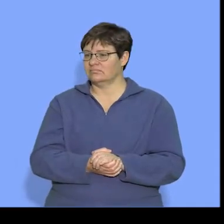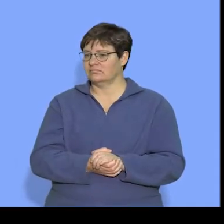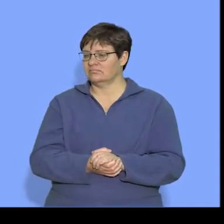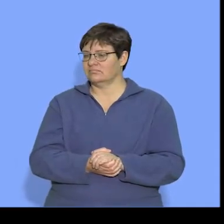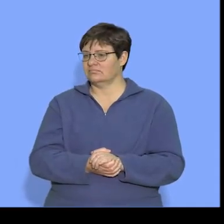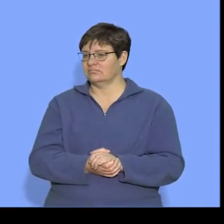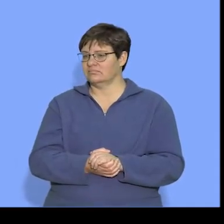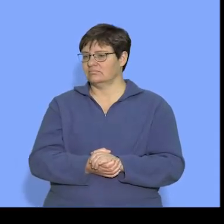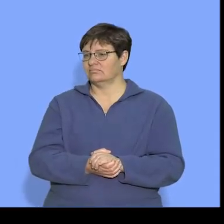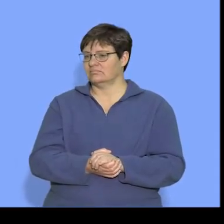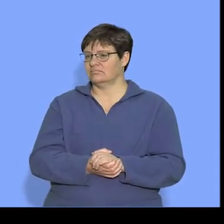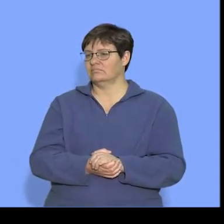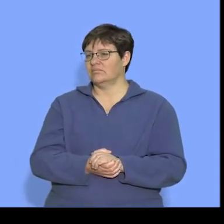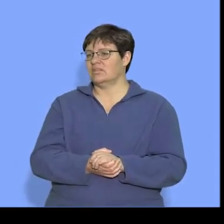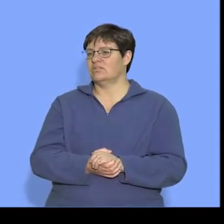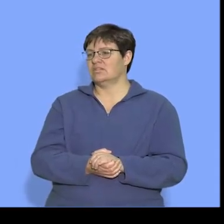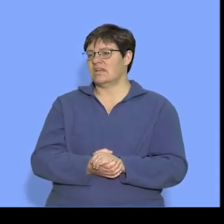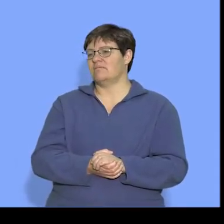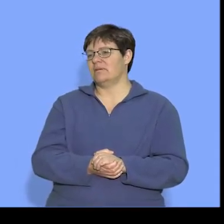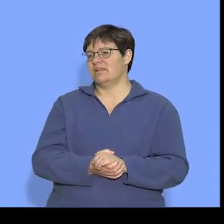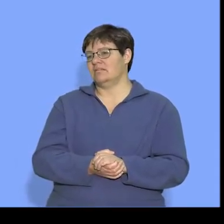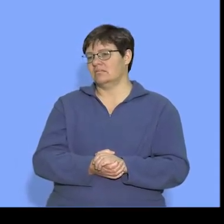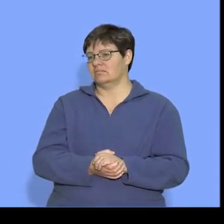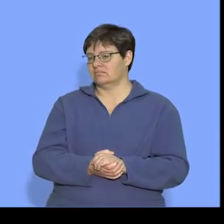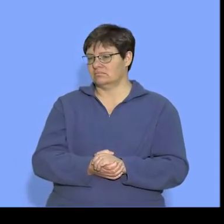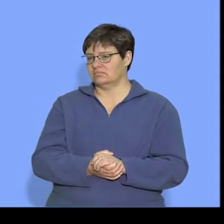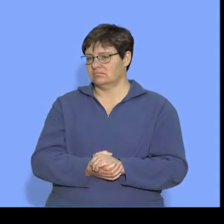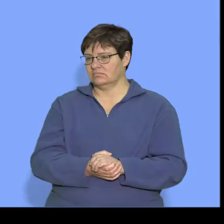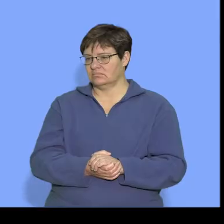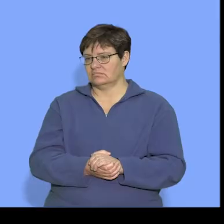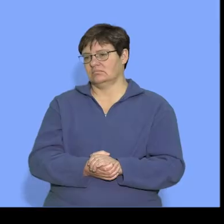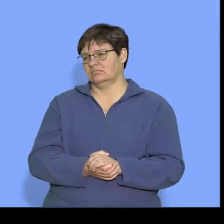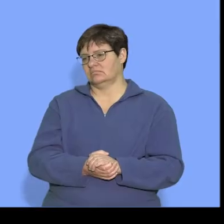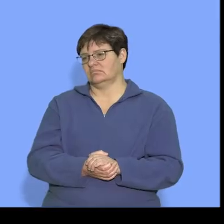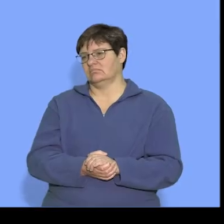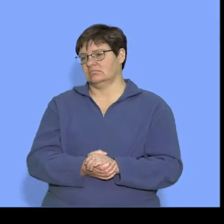start from the board. I don't know what happened here. Didn't select the pen.